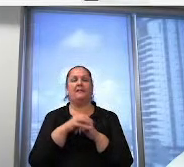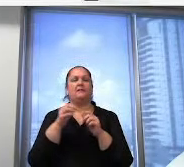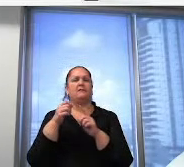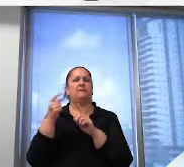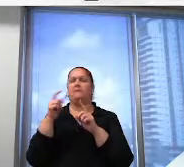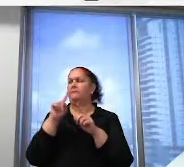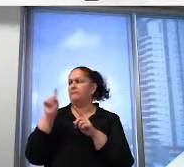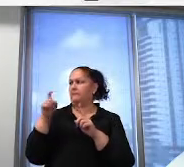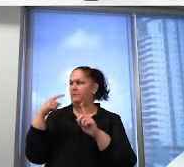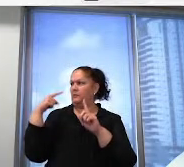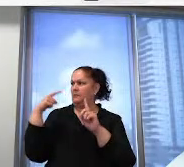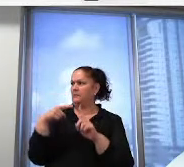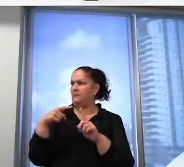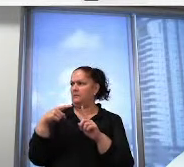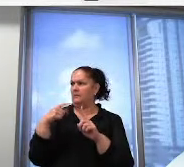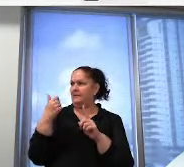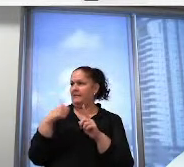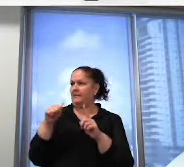So more.